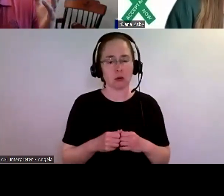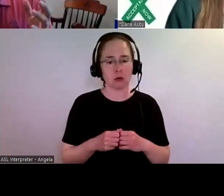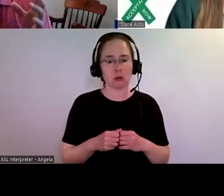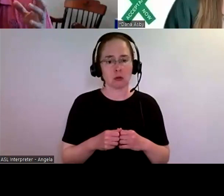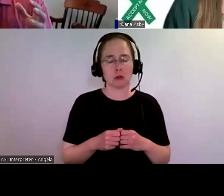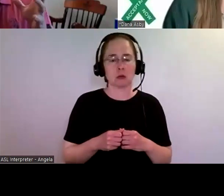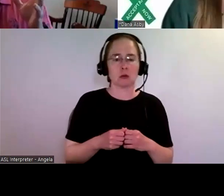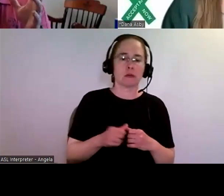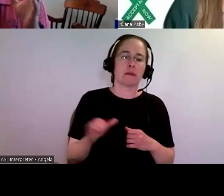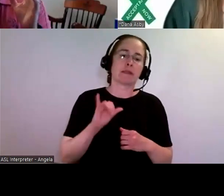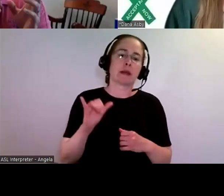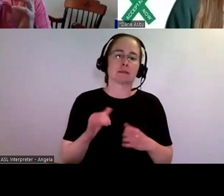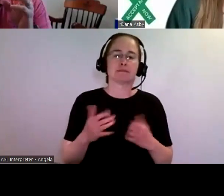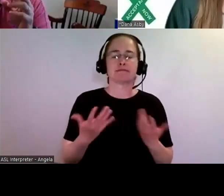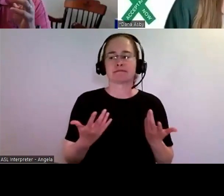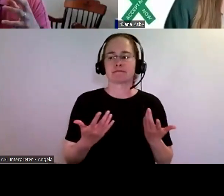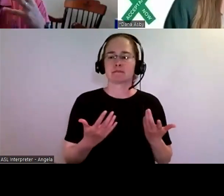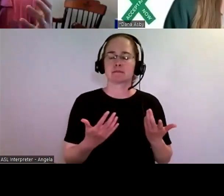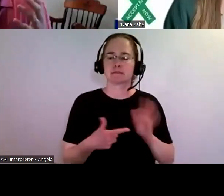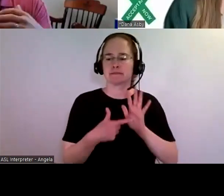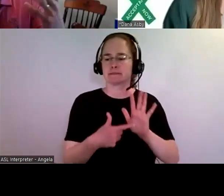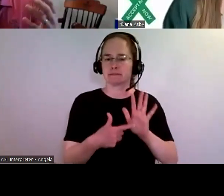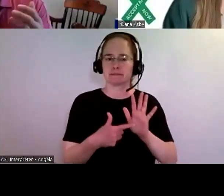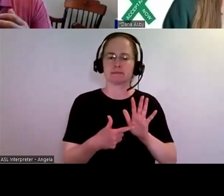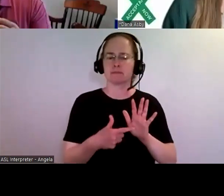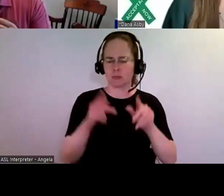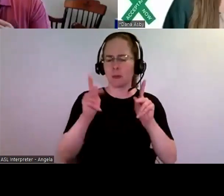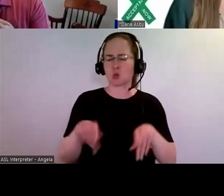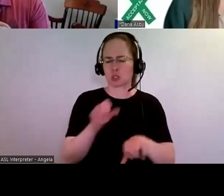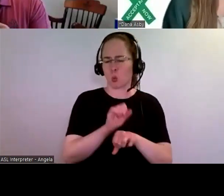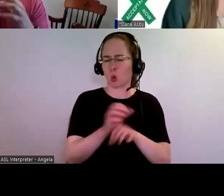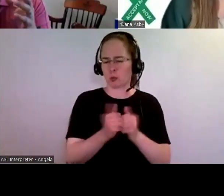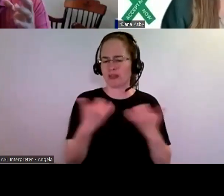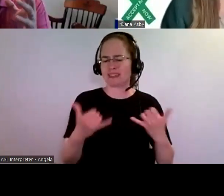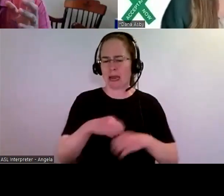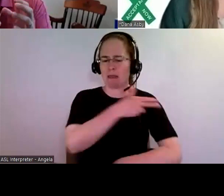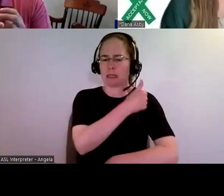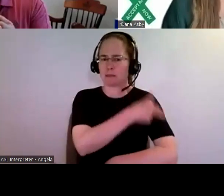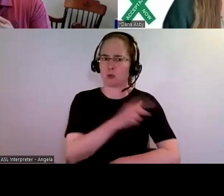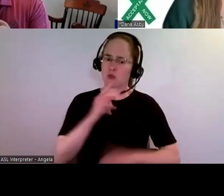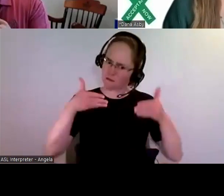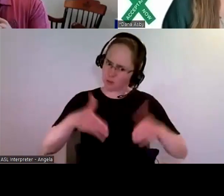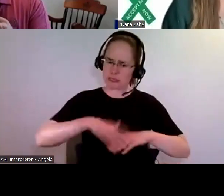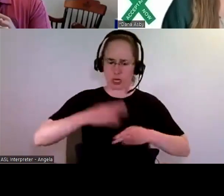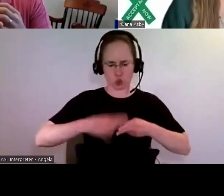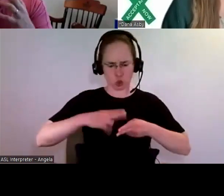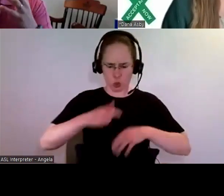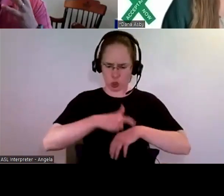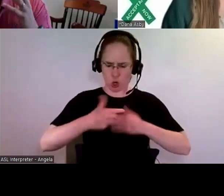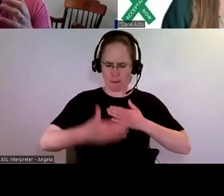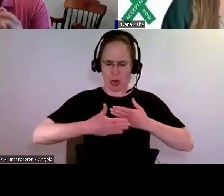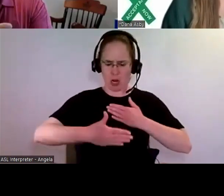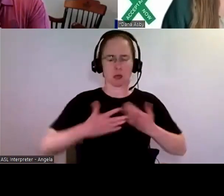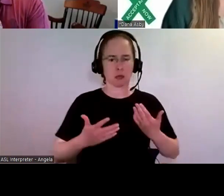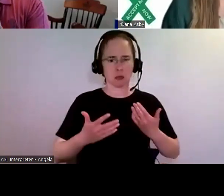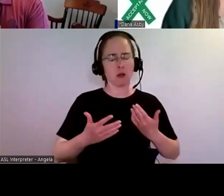for example, there was a person I was working with, even in the hospital, was really focused on the short term, and I